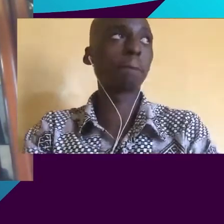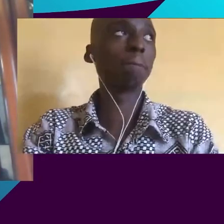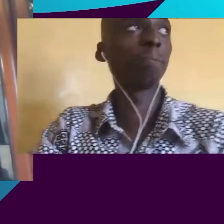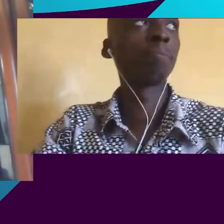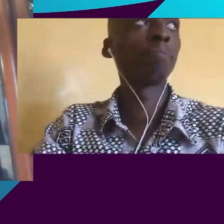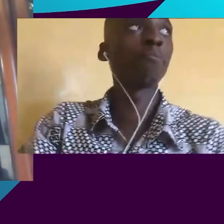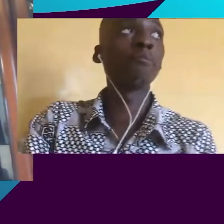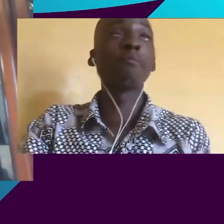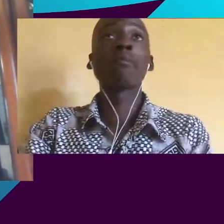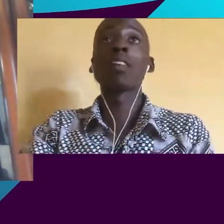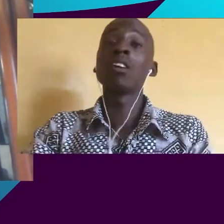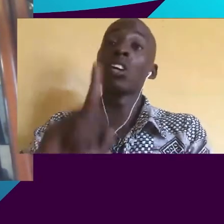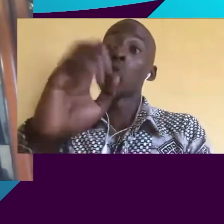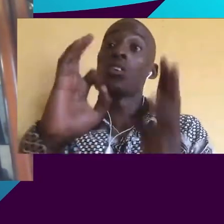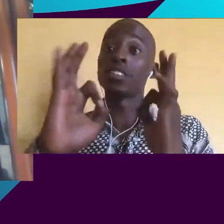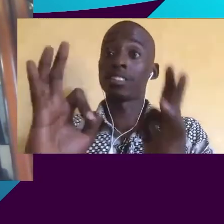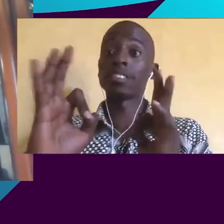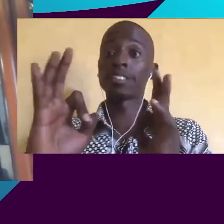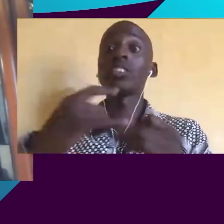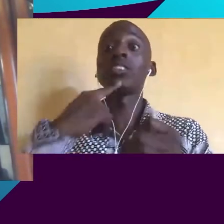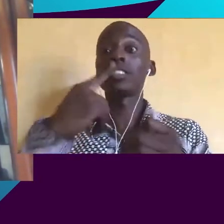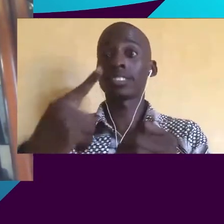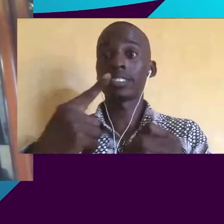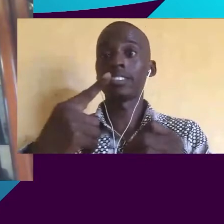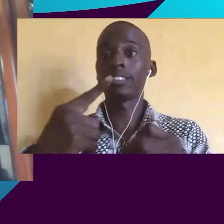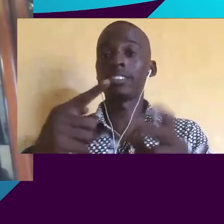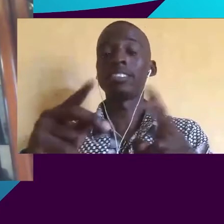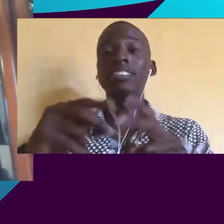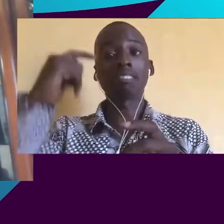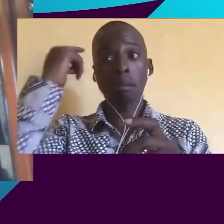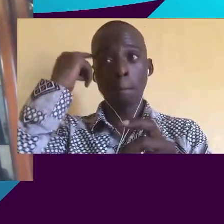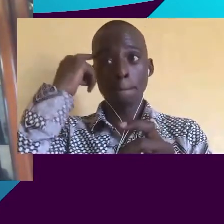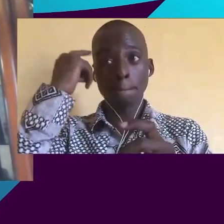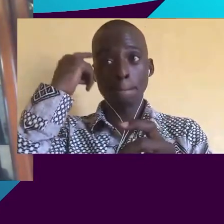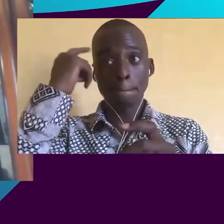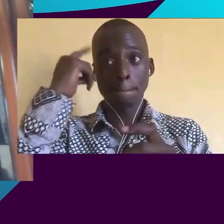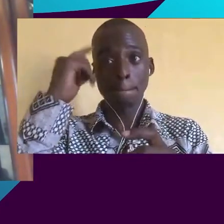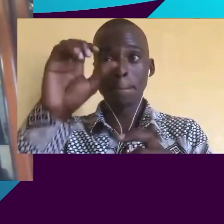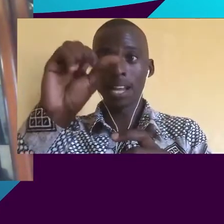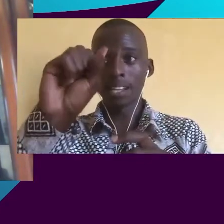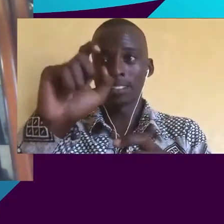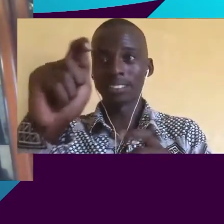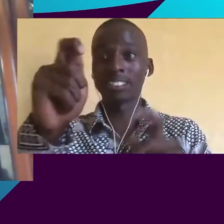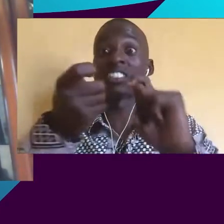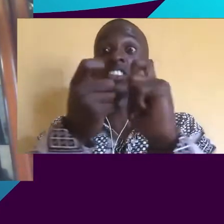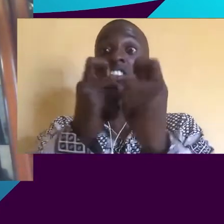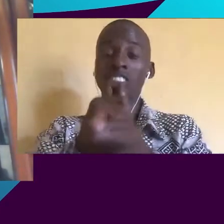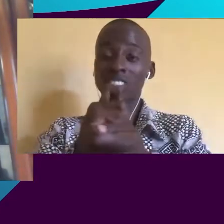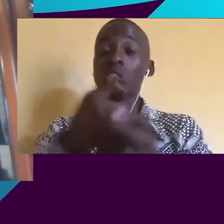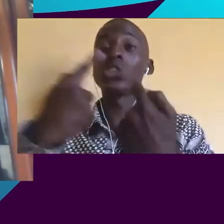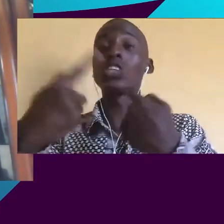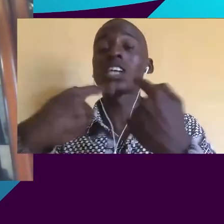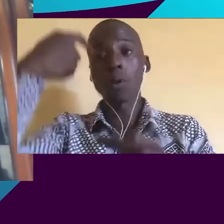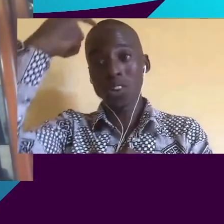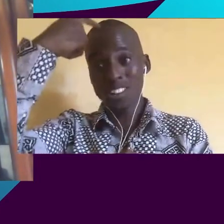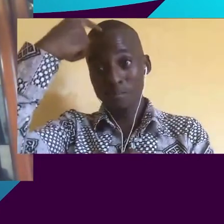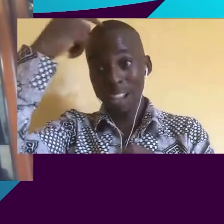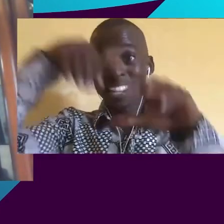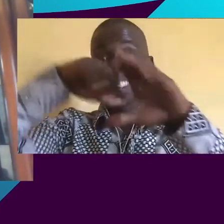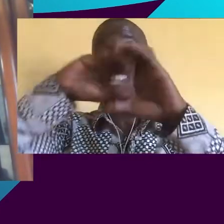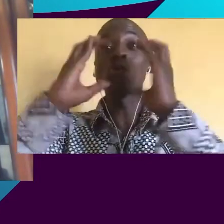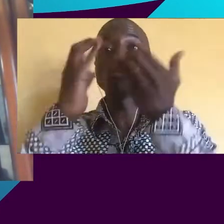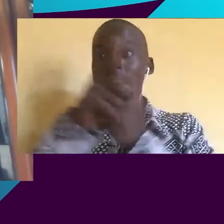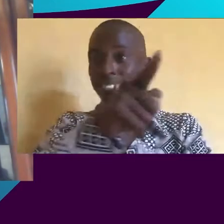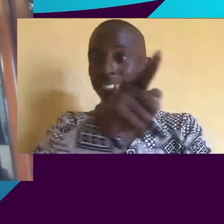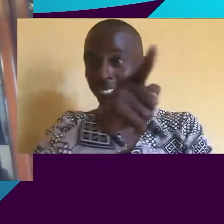of course, like you said, is really a mindset. And we are talking about a mindset in communities, right? In